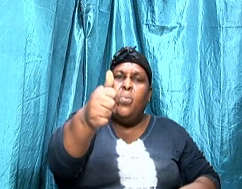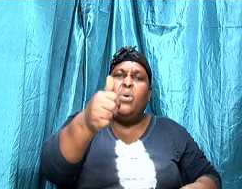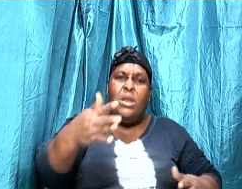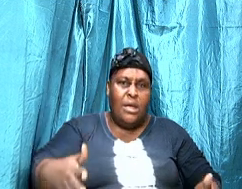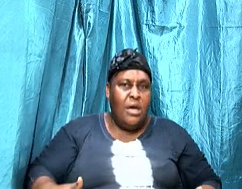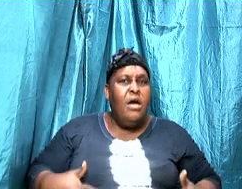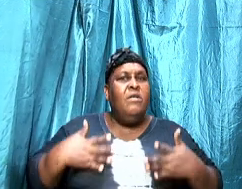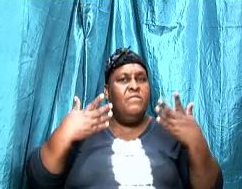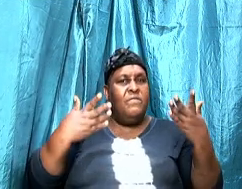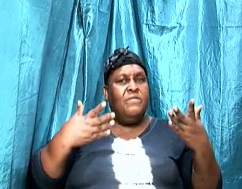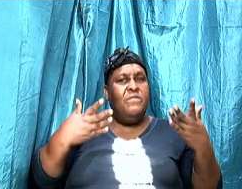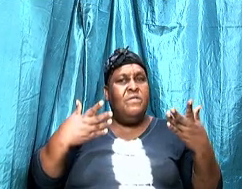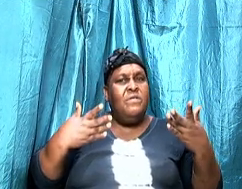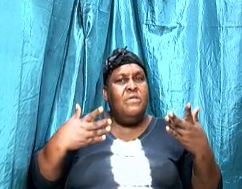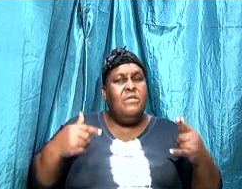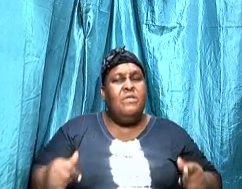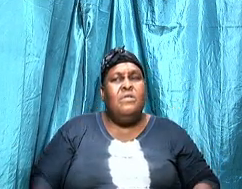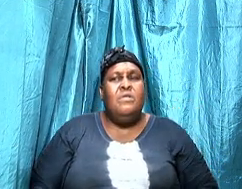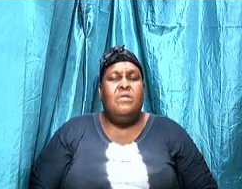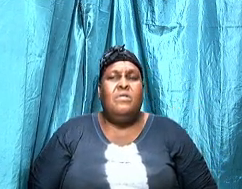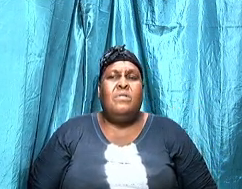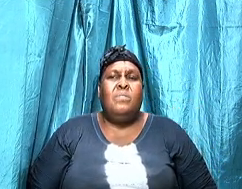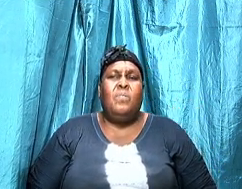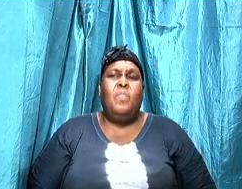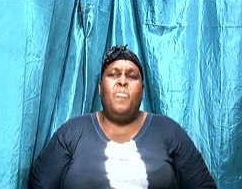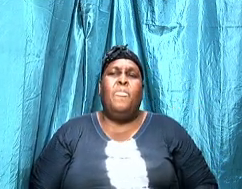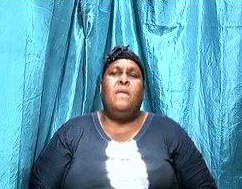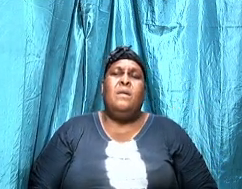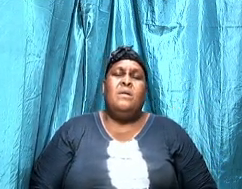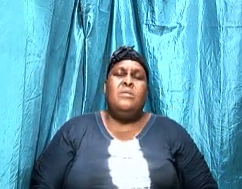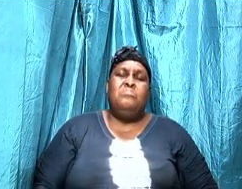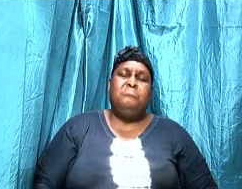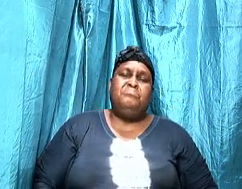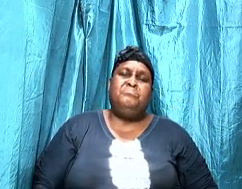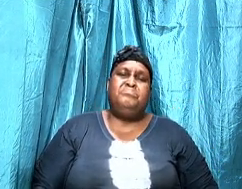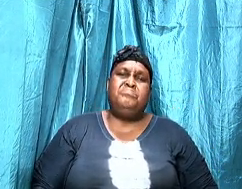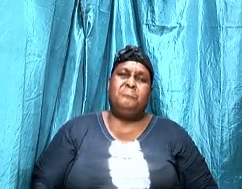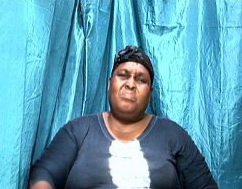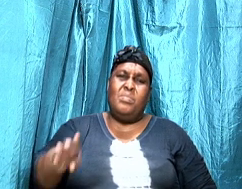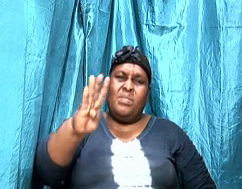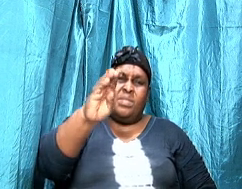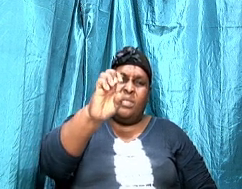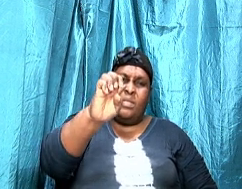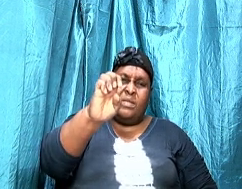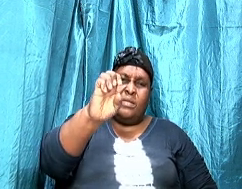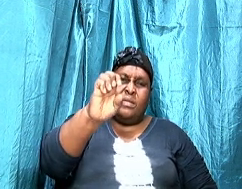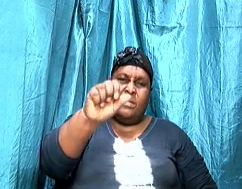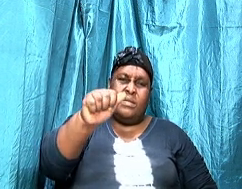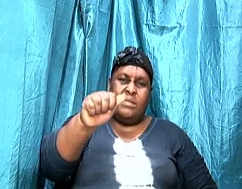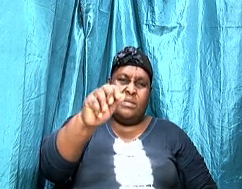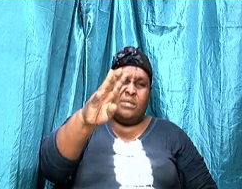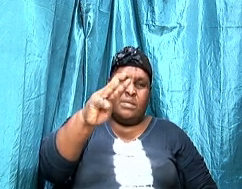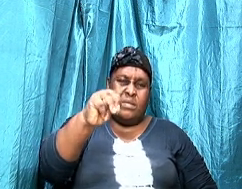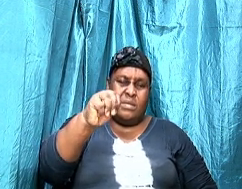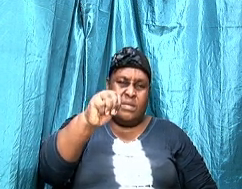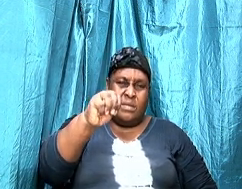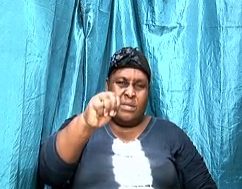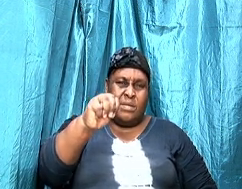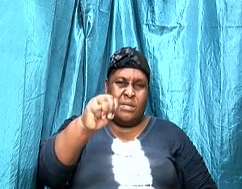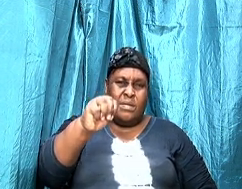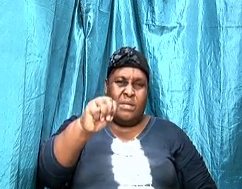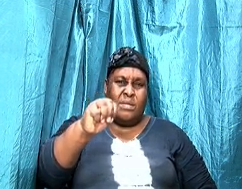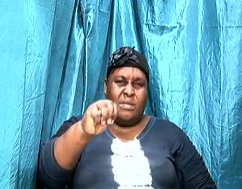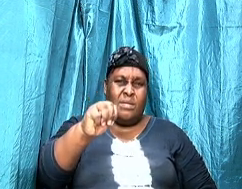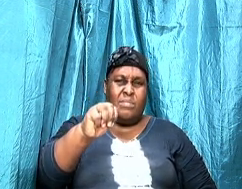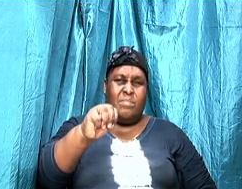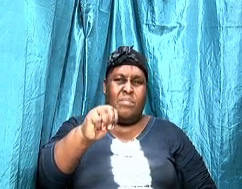And so, you know, the beam are, you know, what the translators say is really a